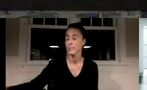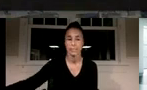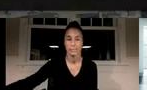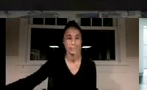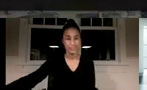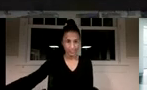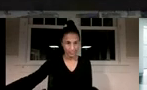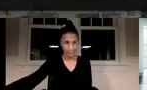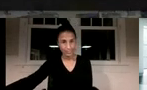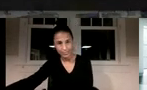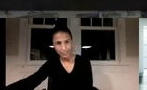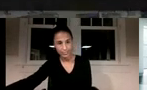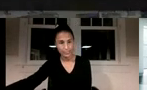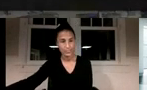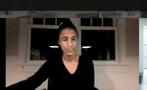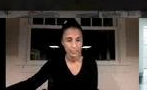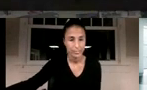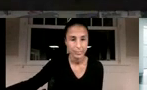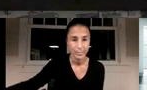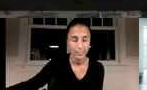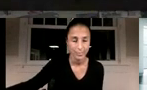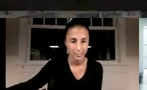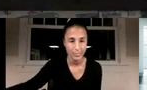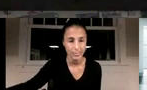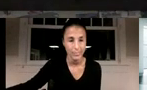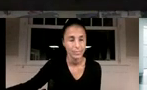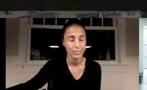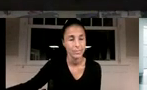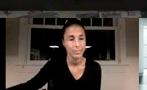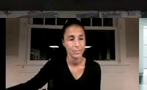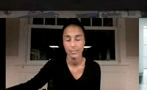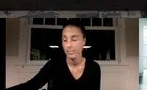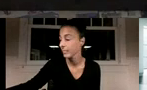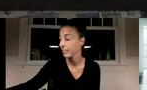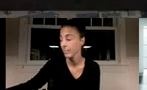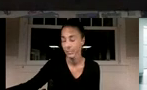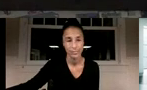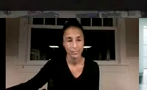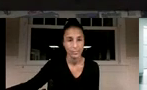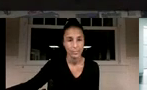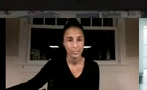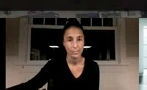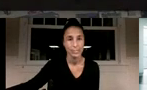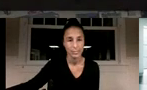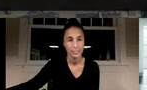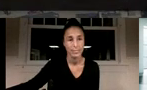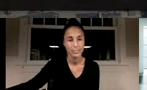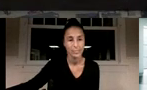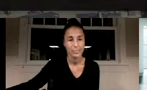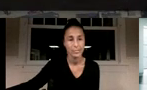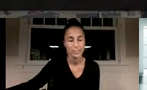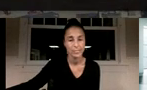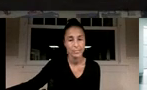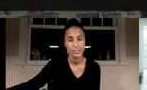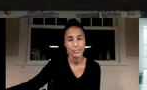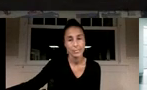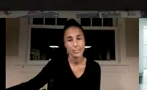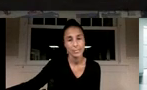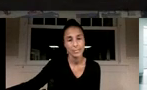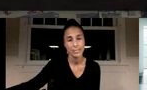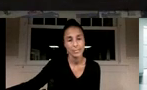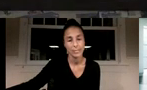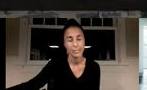PR005 is in Land Unit A of the Vienna Transit Station. In Land Unit A is recommended for mixed-use development consisting